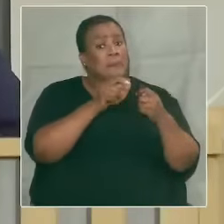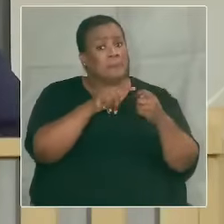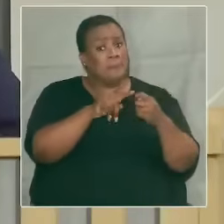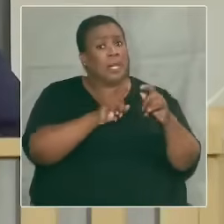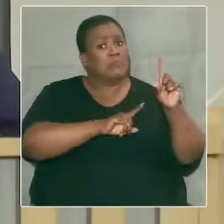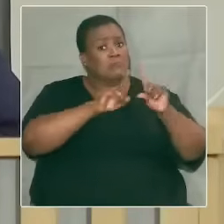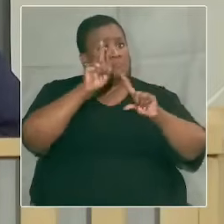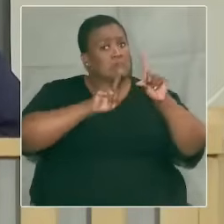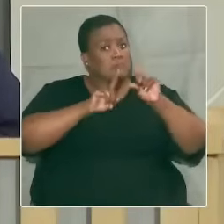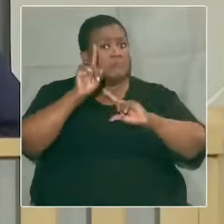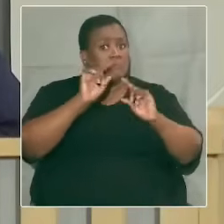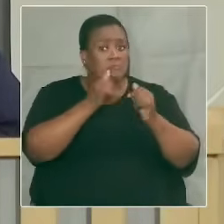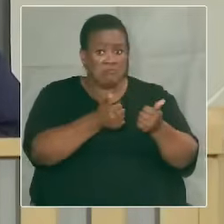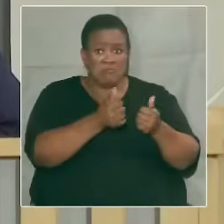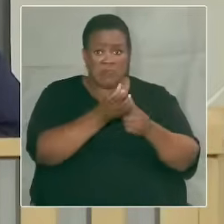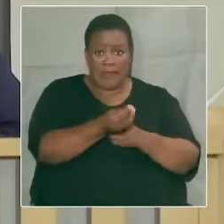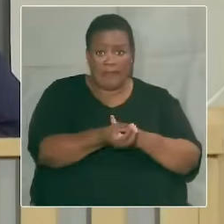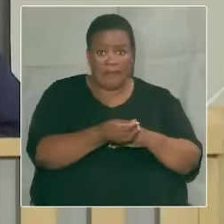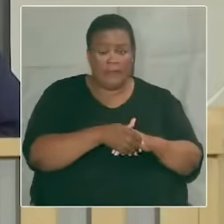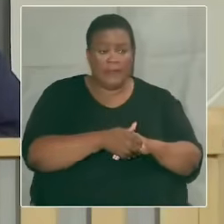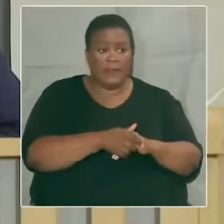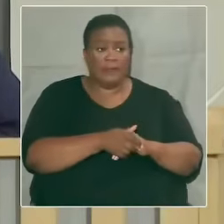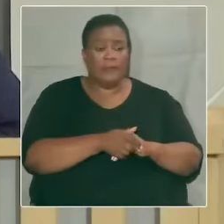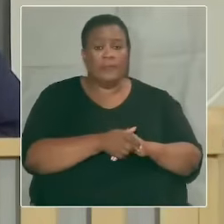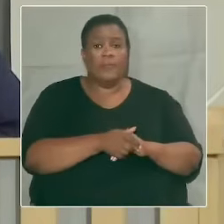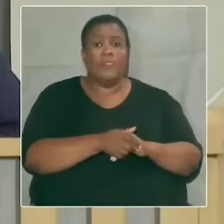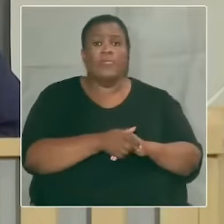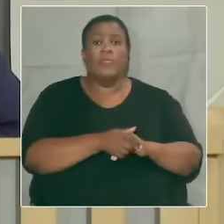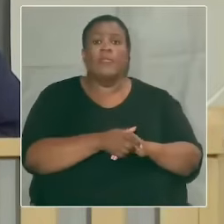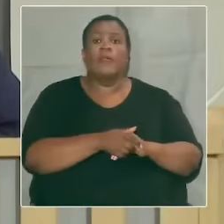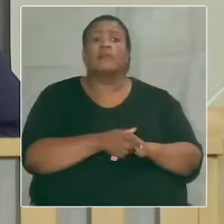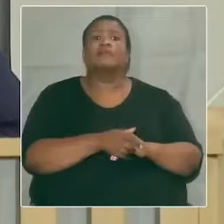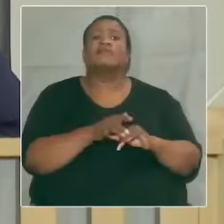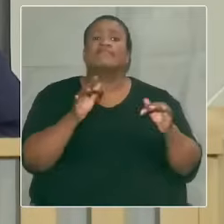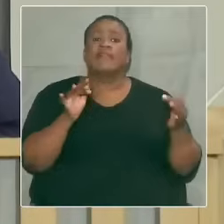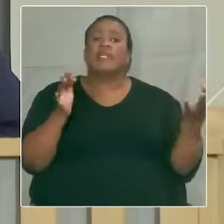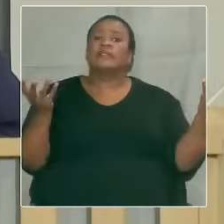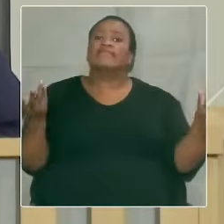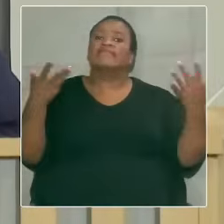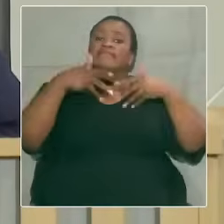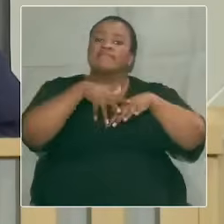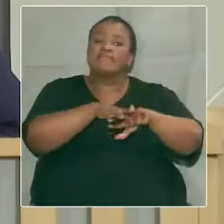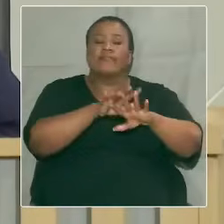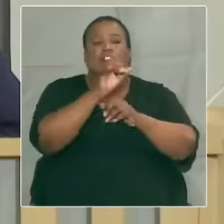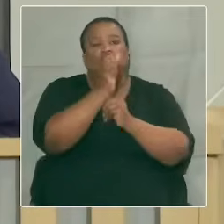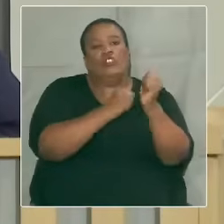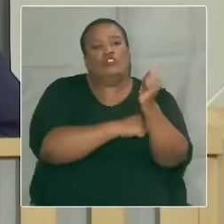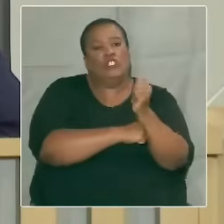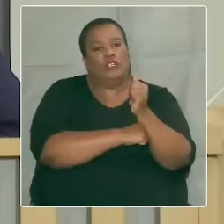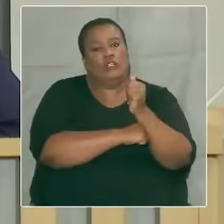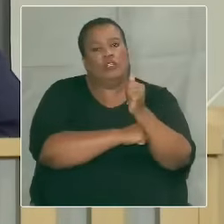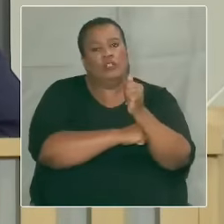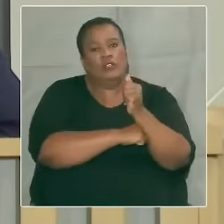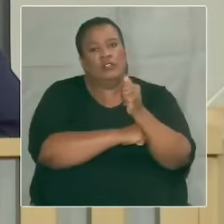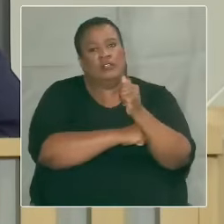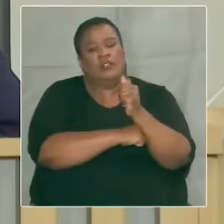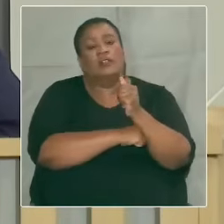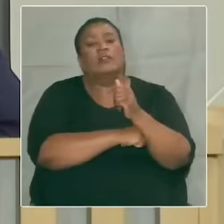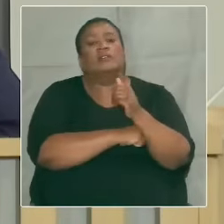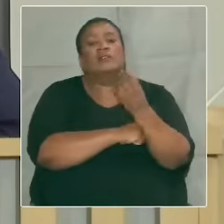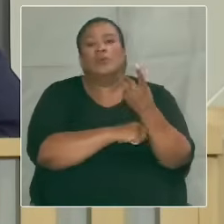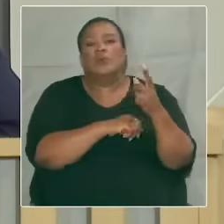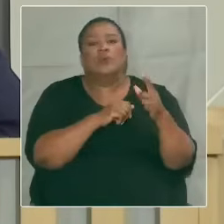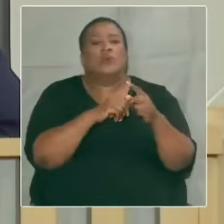Correct. Yeah, it was a multi-agency integrated structure, and which was